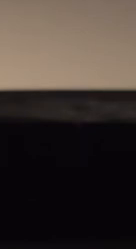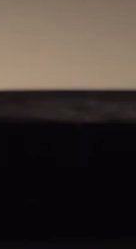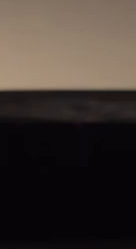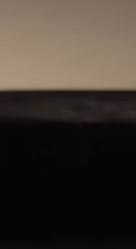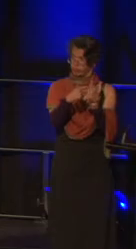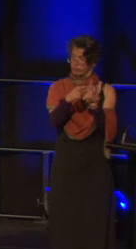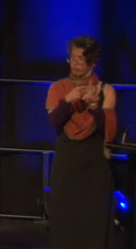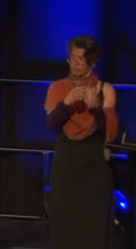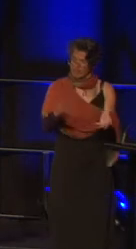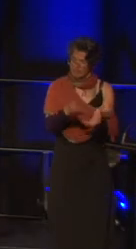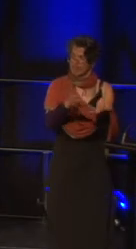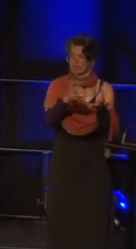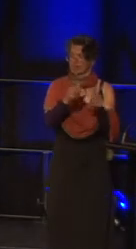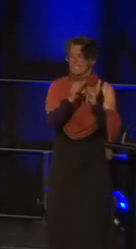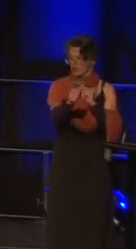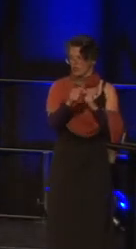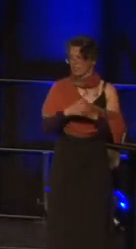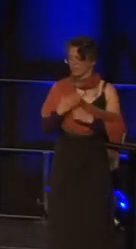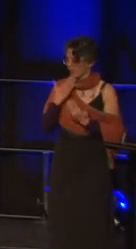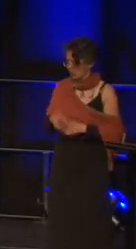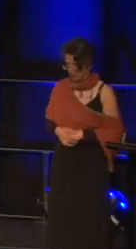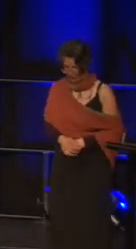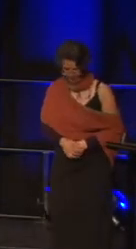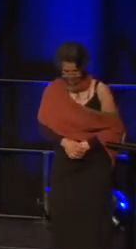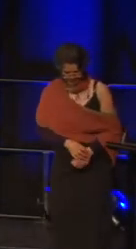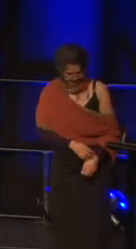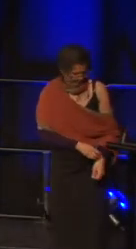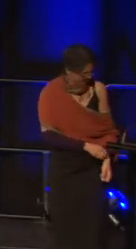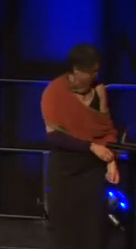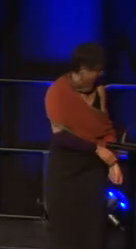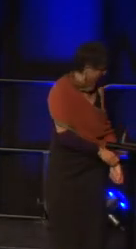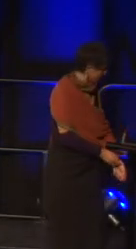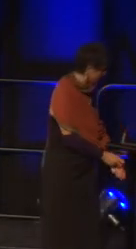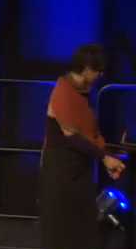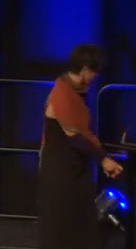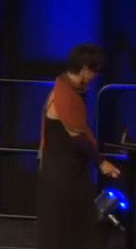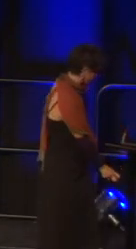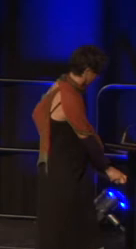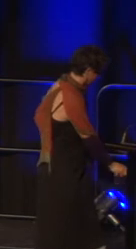you. I just wonder. Yeah.